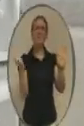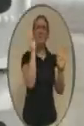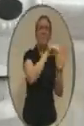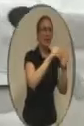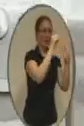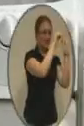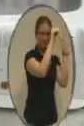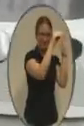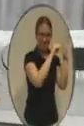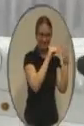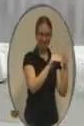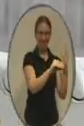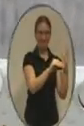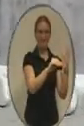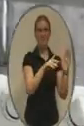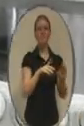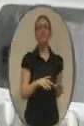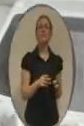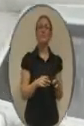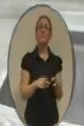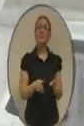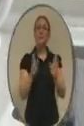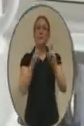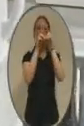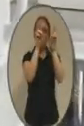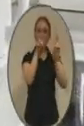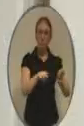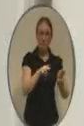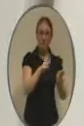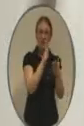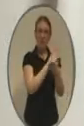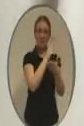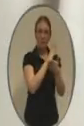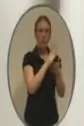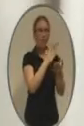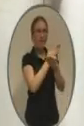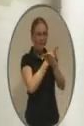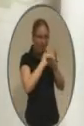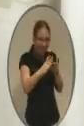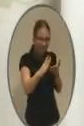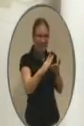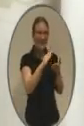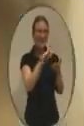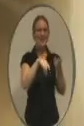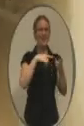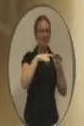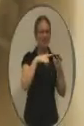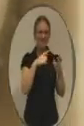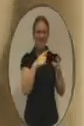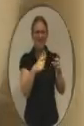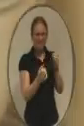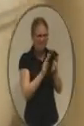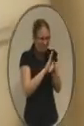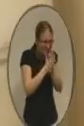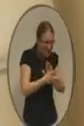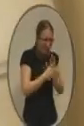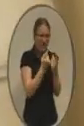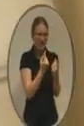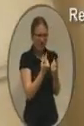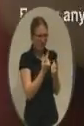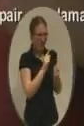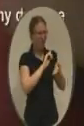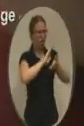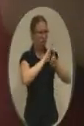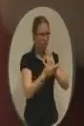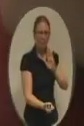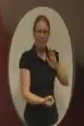property, you need to replace them or leave your own fixtures and fittings in place. You must leave the property in a clean and reasonable condition